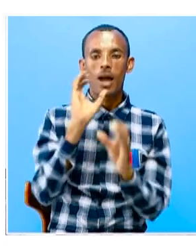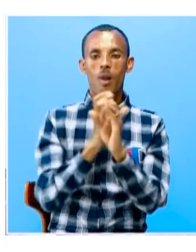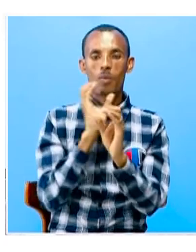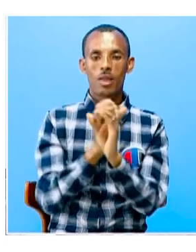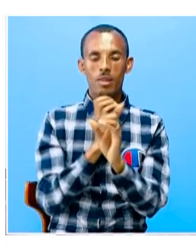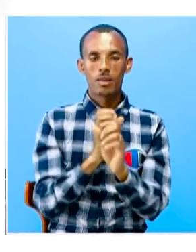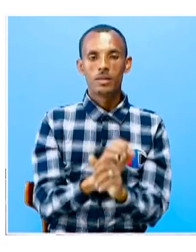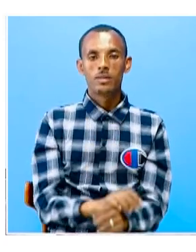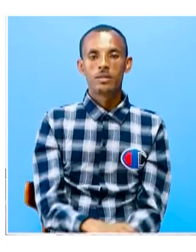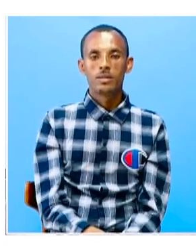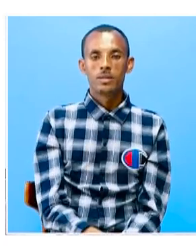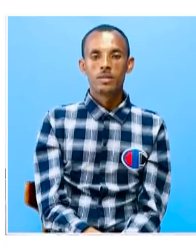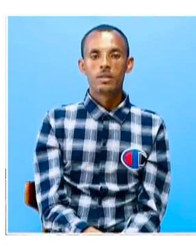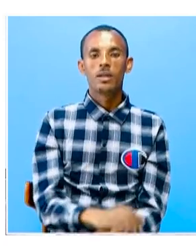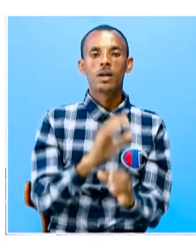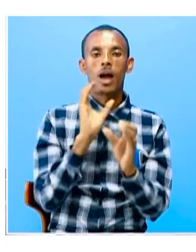Calculate